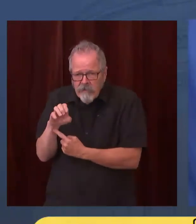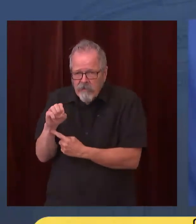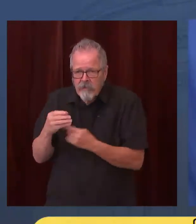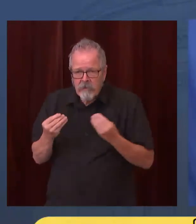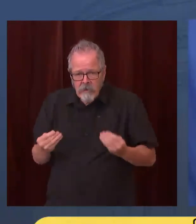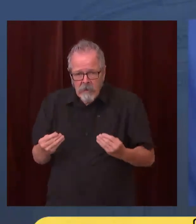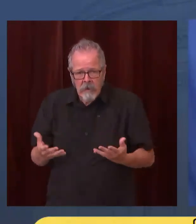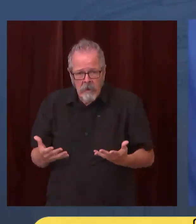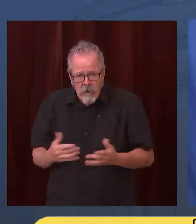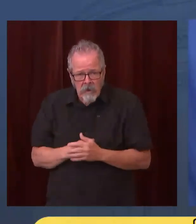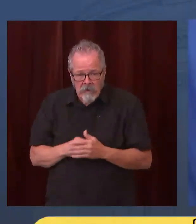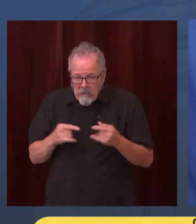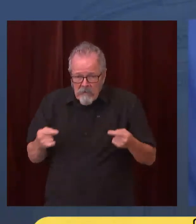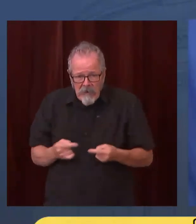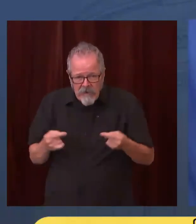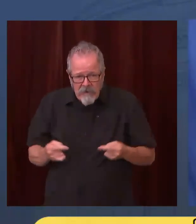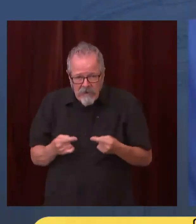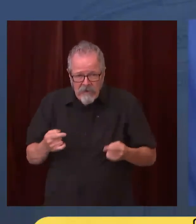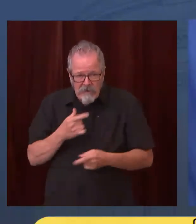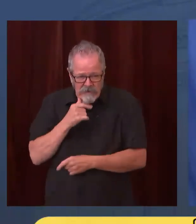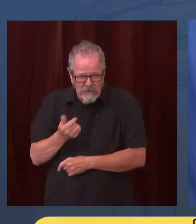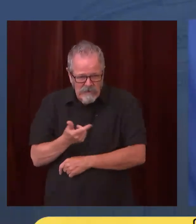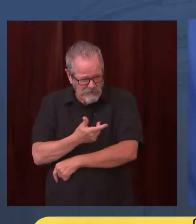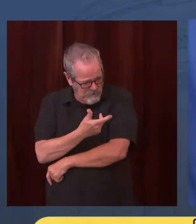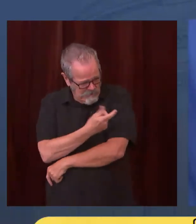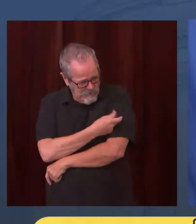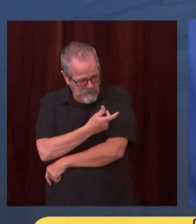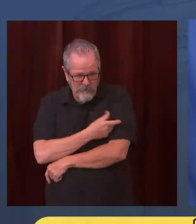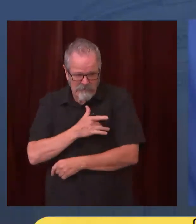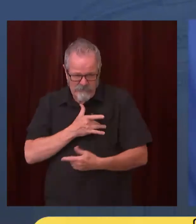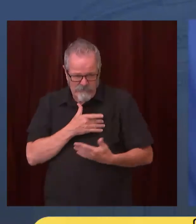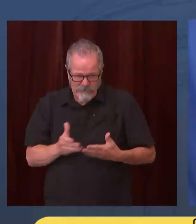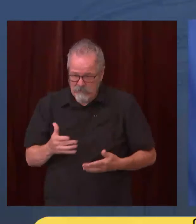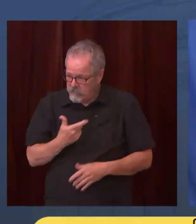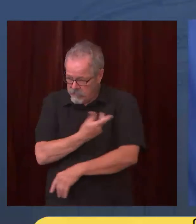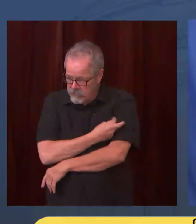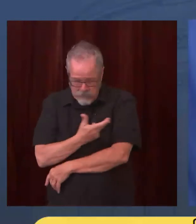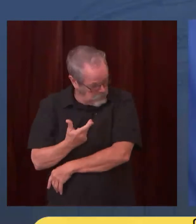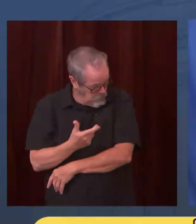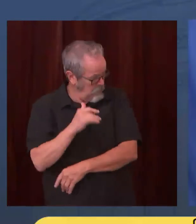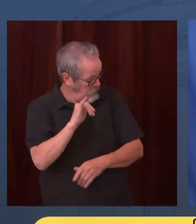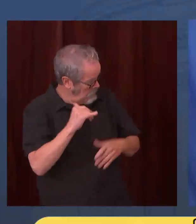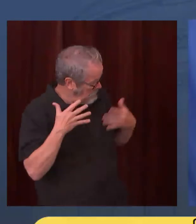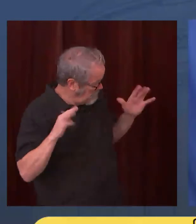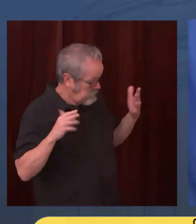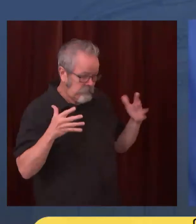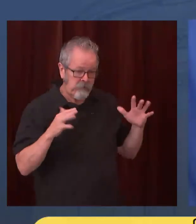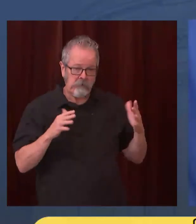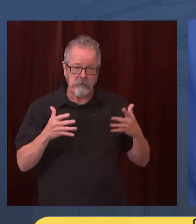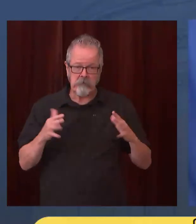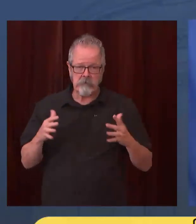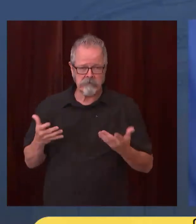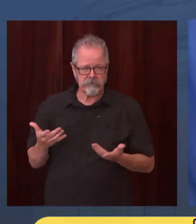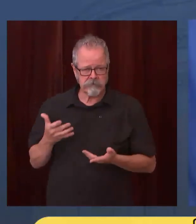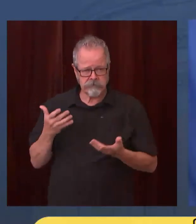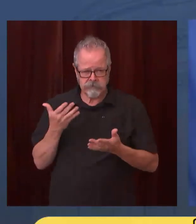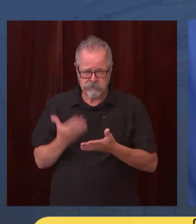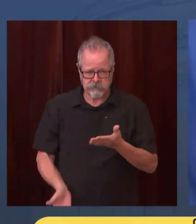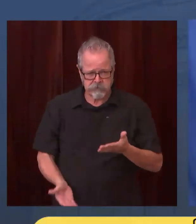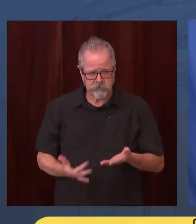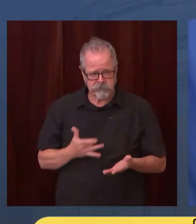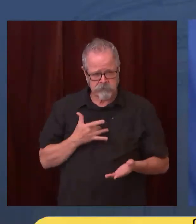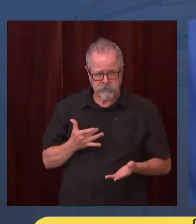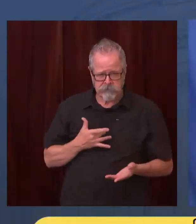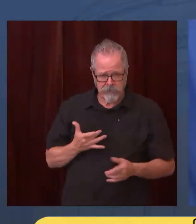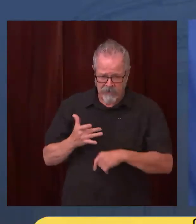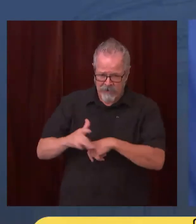about their public obligation and their family and their kids, we'll wreck COVID. This is available to us. So there's